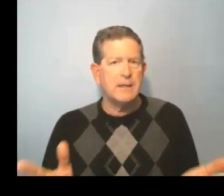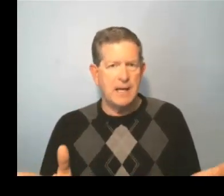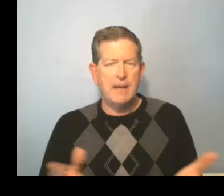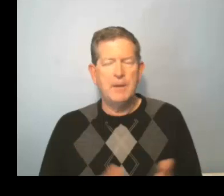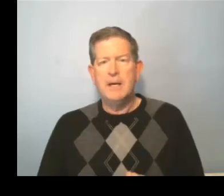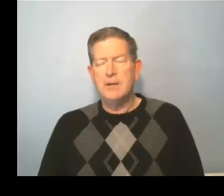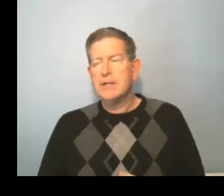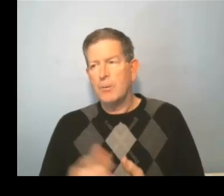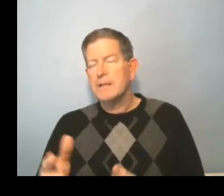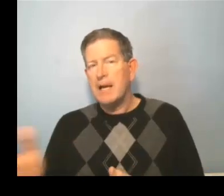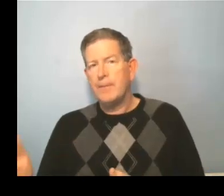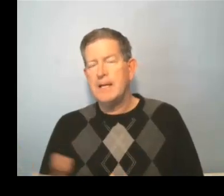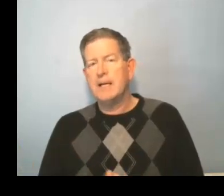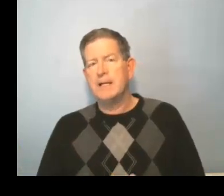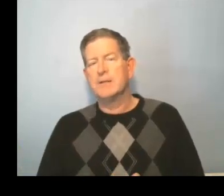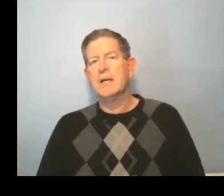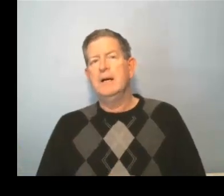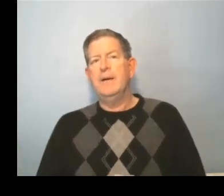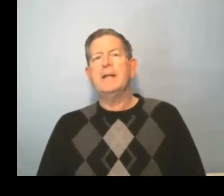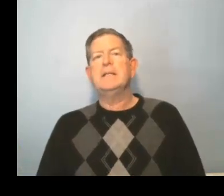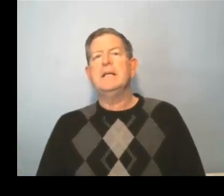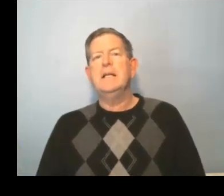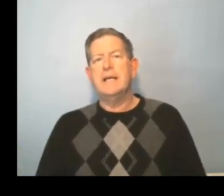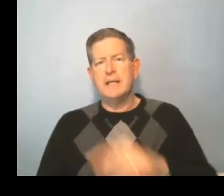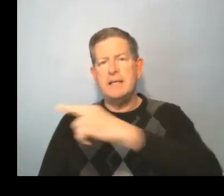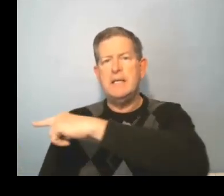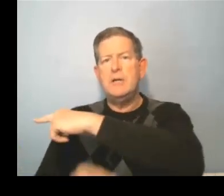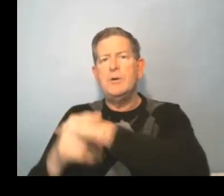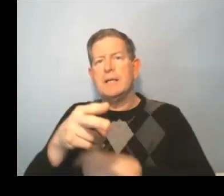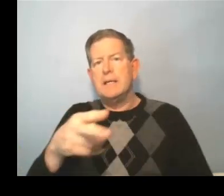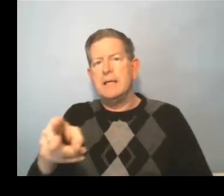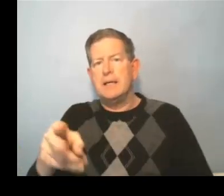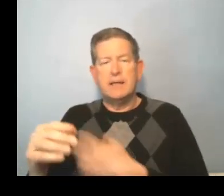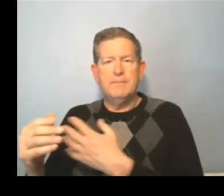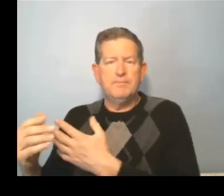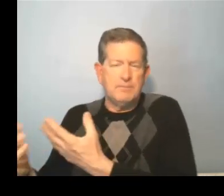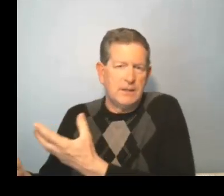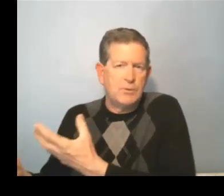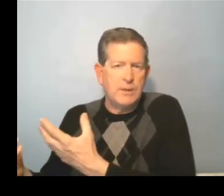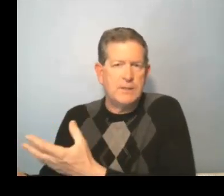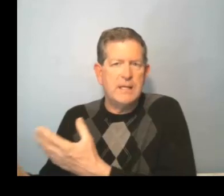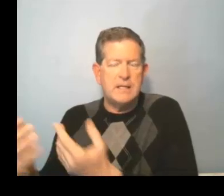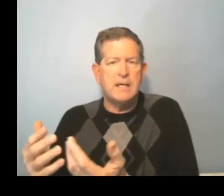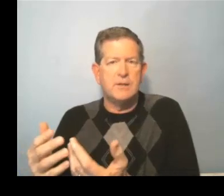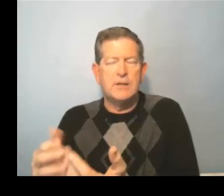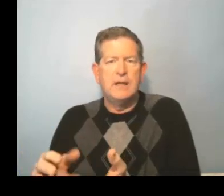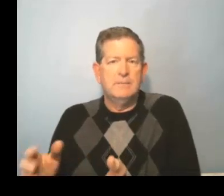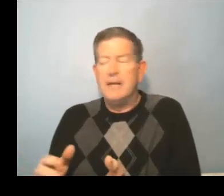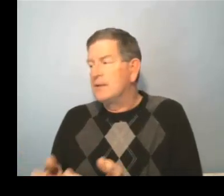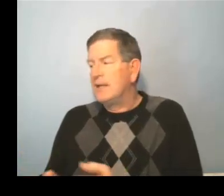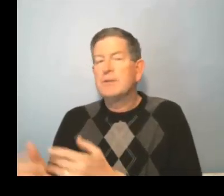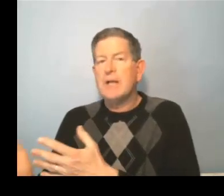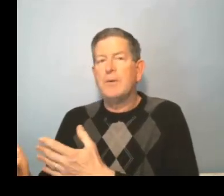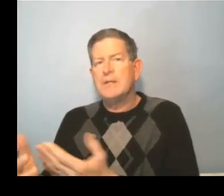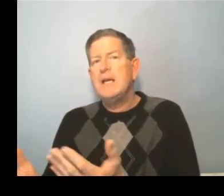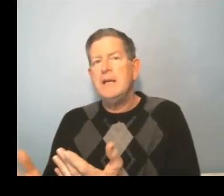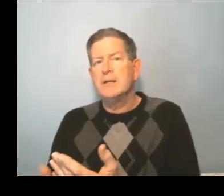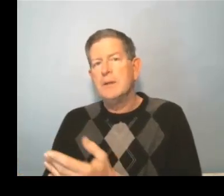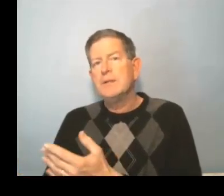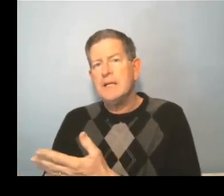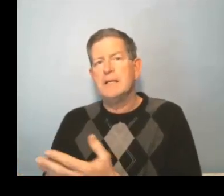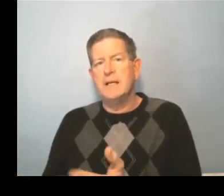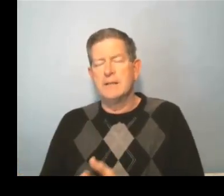you're telling time, you're telling what time of day it is. And that's il est. Il est. Literally, it's it is. It has the same sound